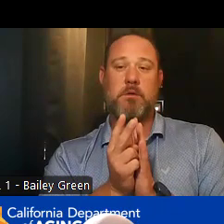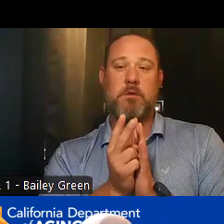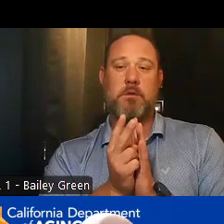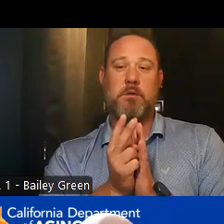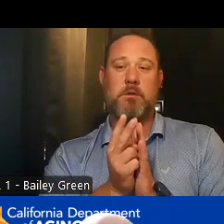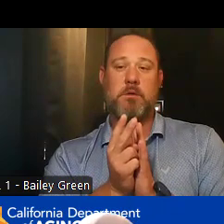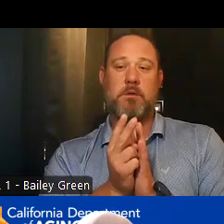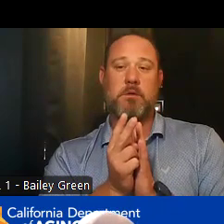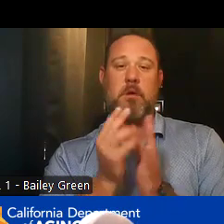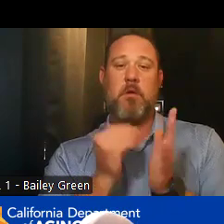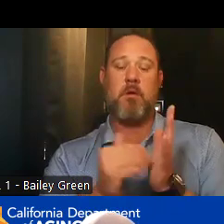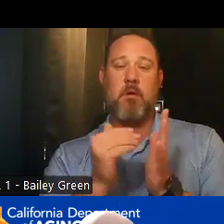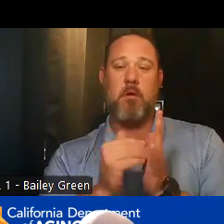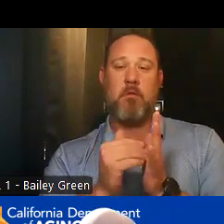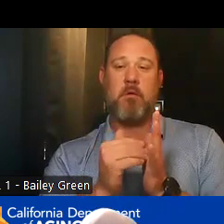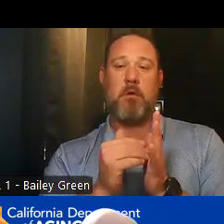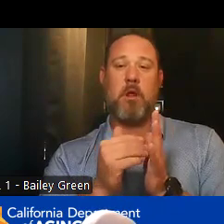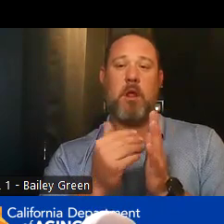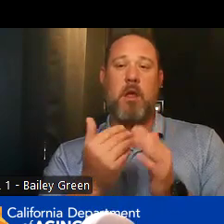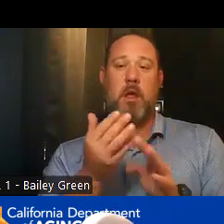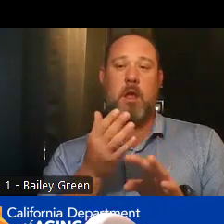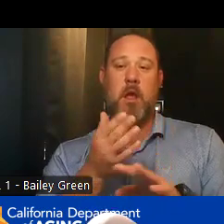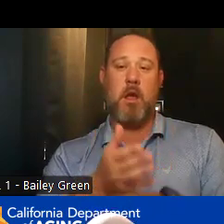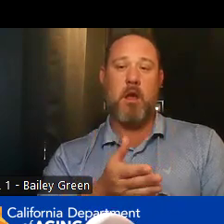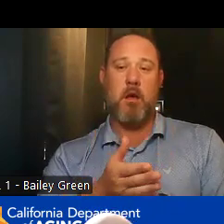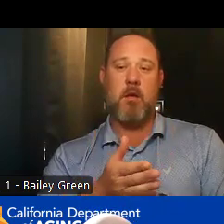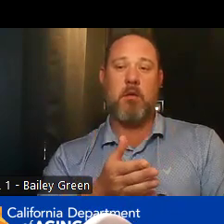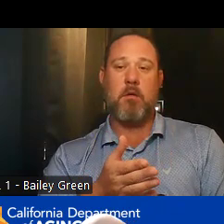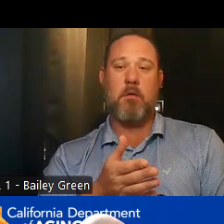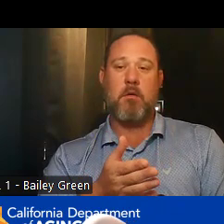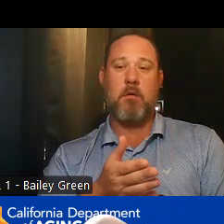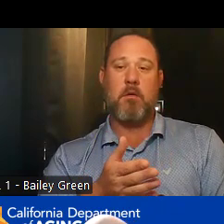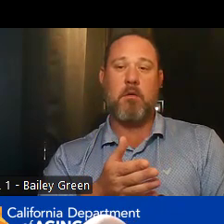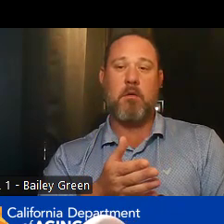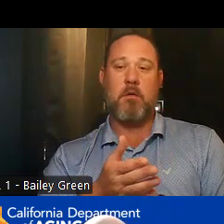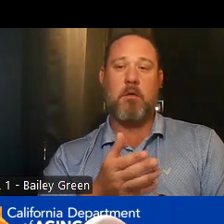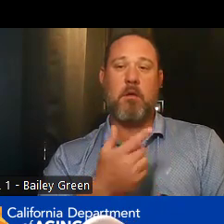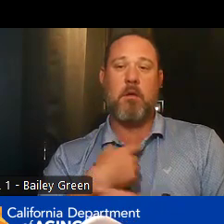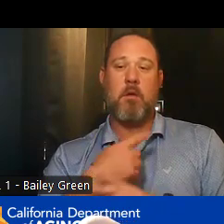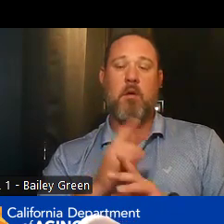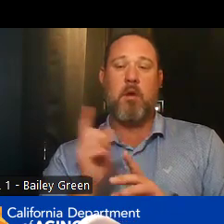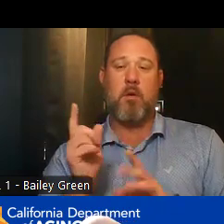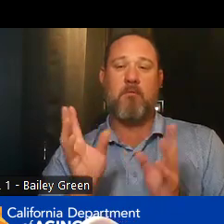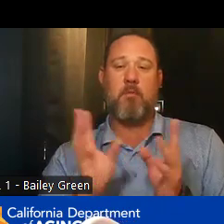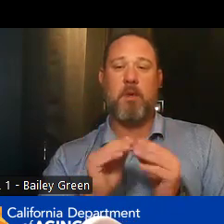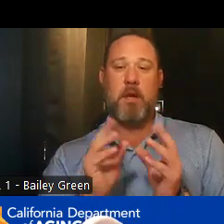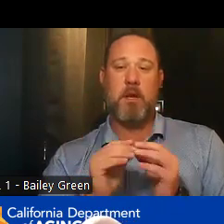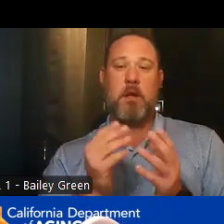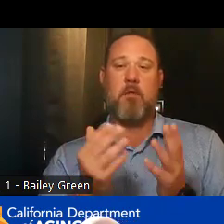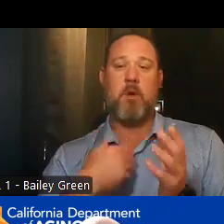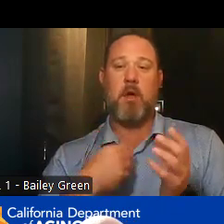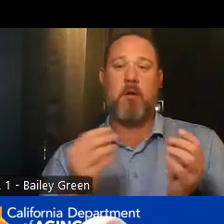often, I know after I'm walk away from a meeting, I might have